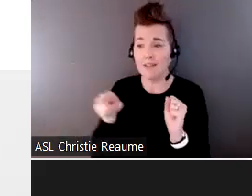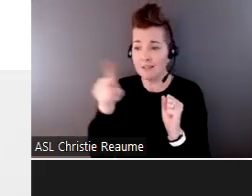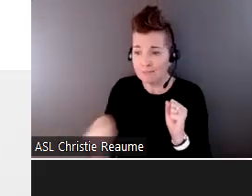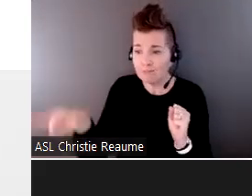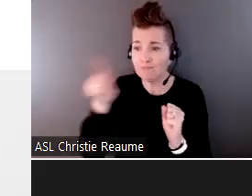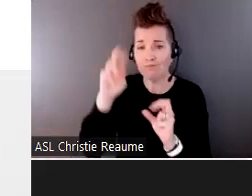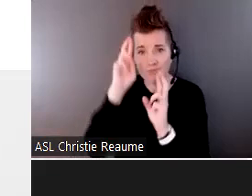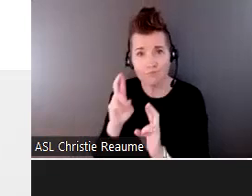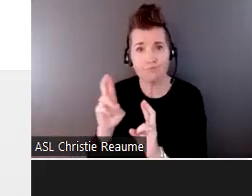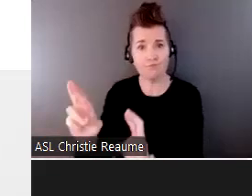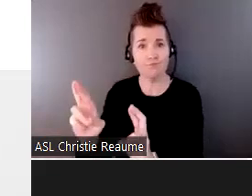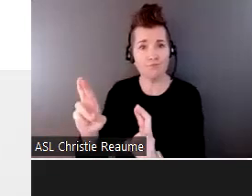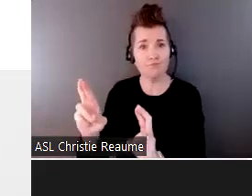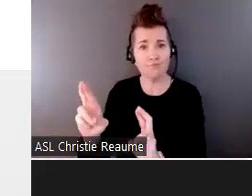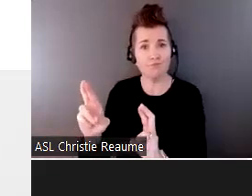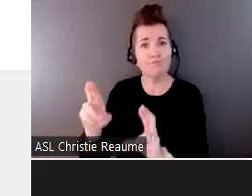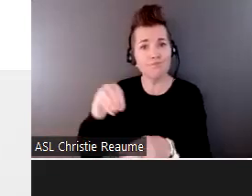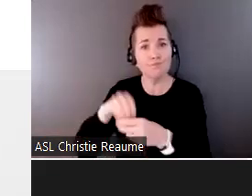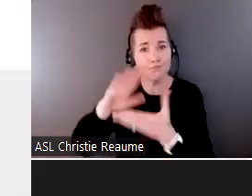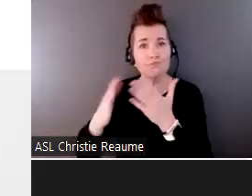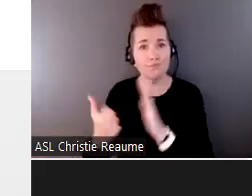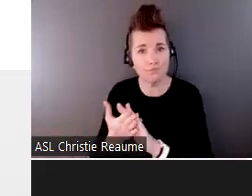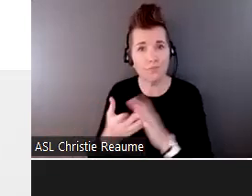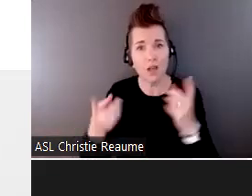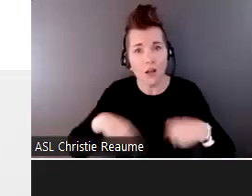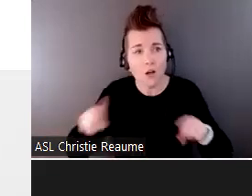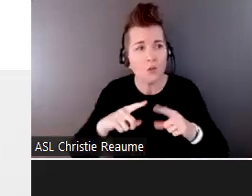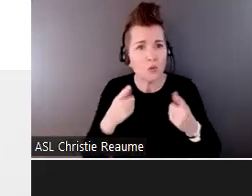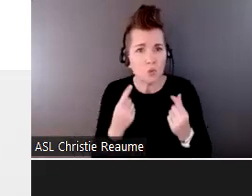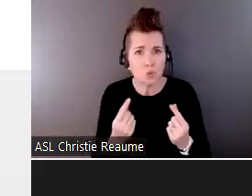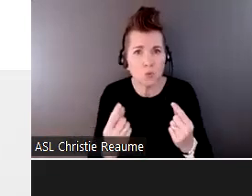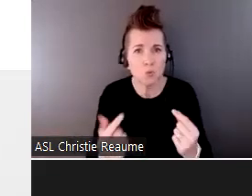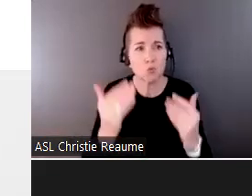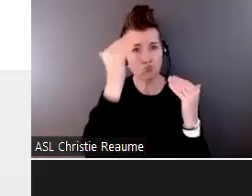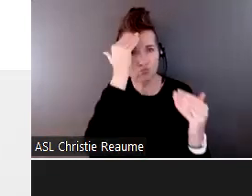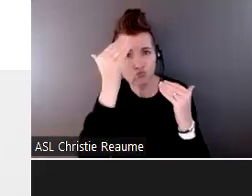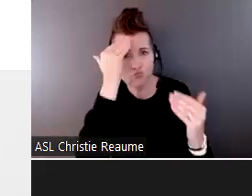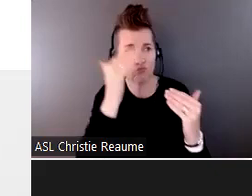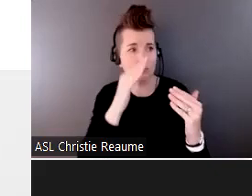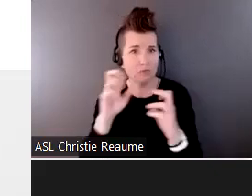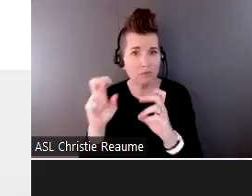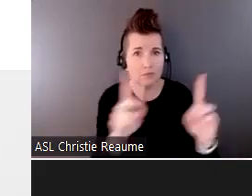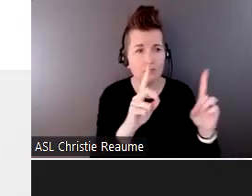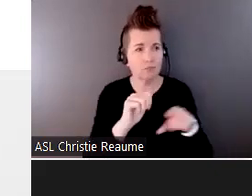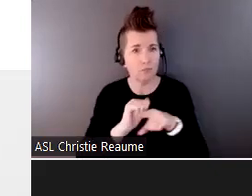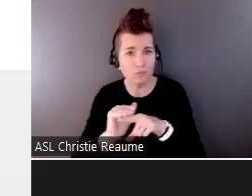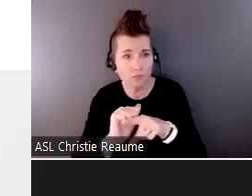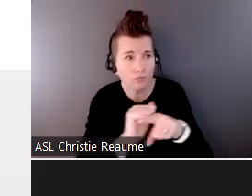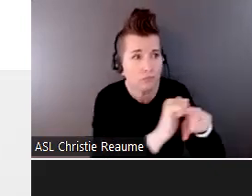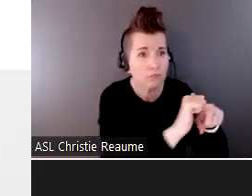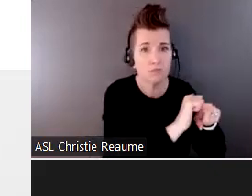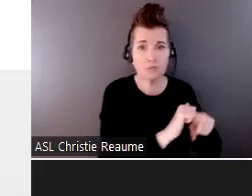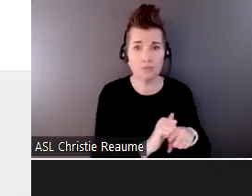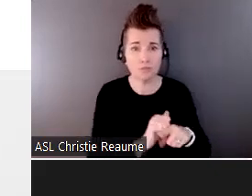and the work that we do around raising awareness and delivering Education and Training and working with like-minded